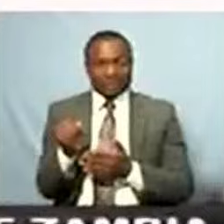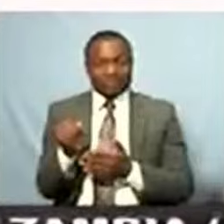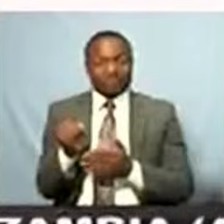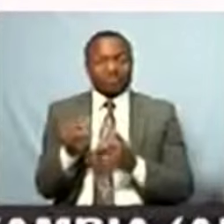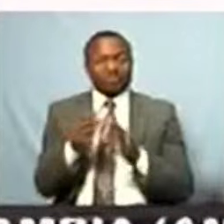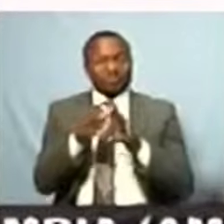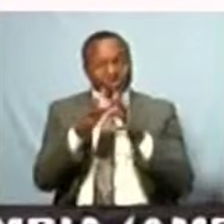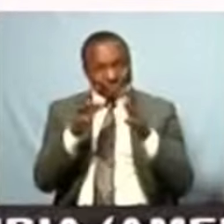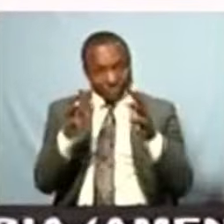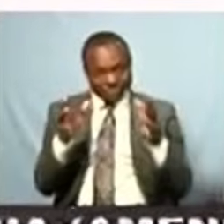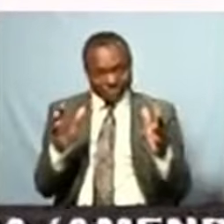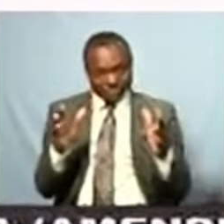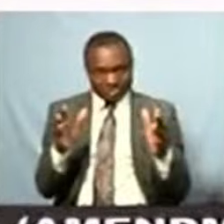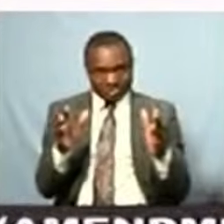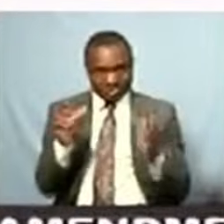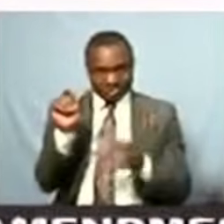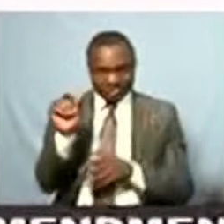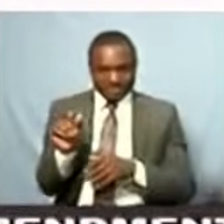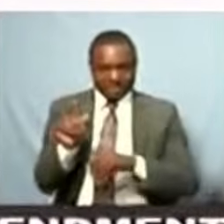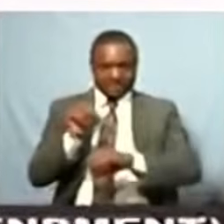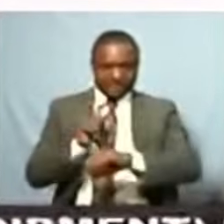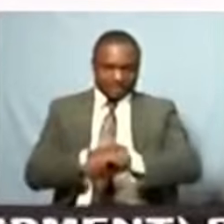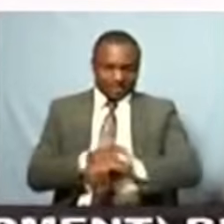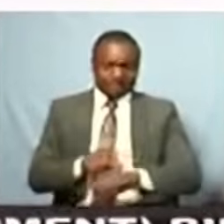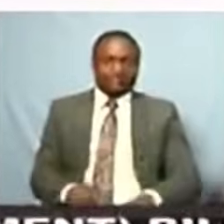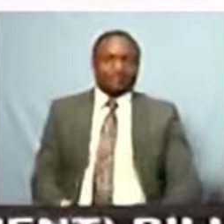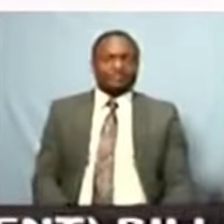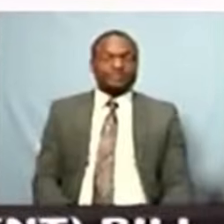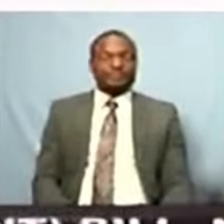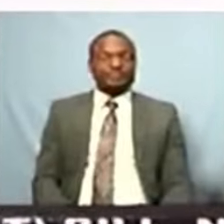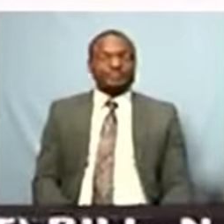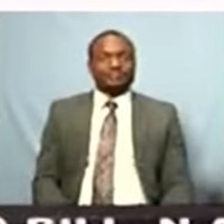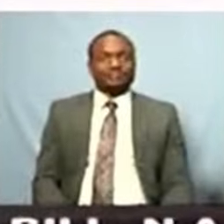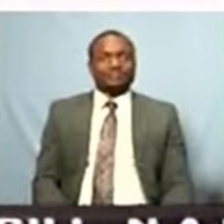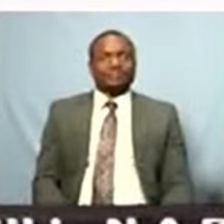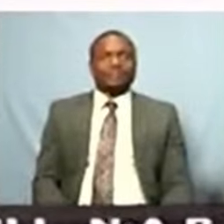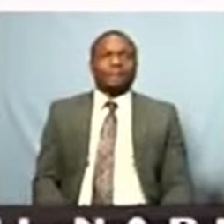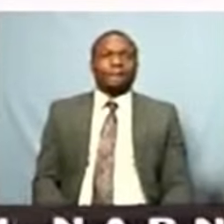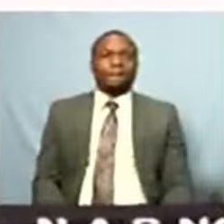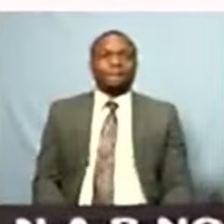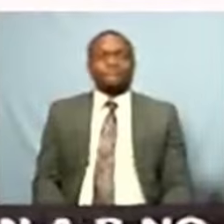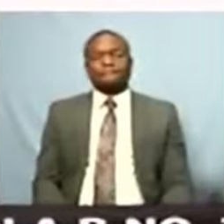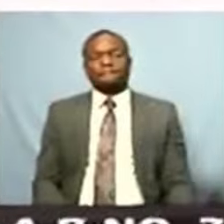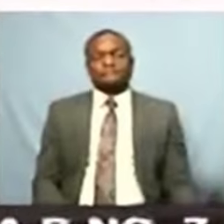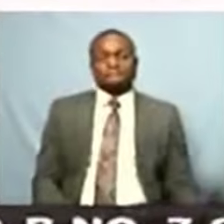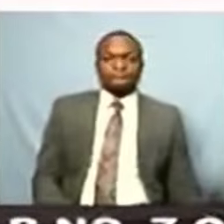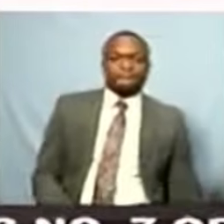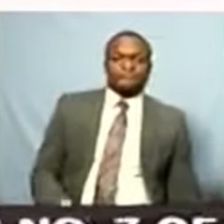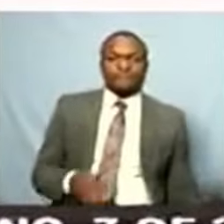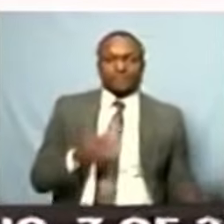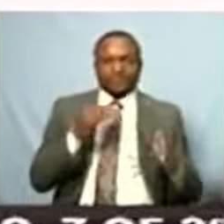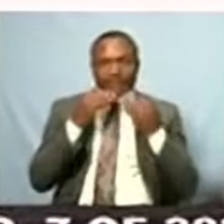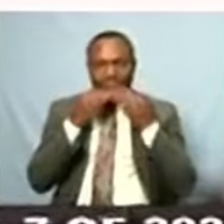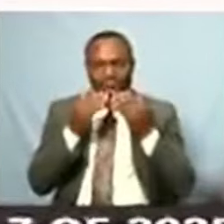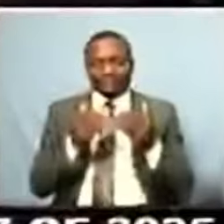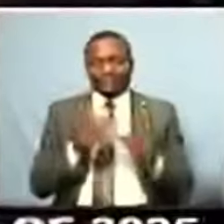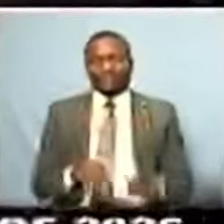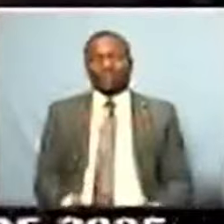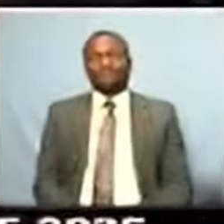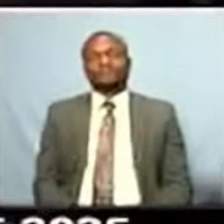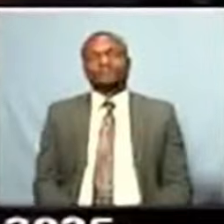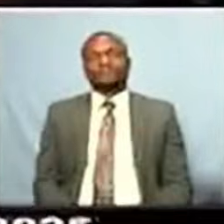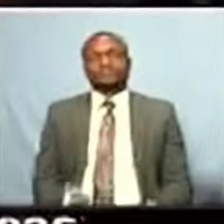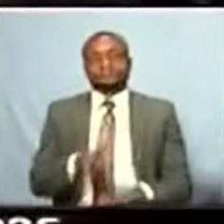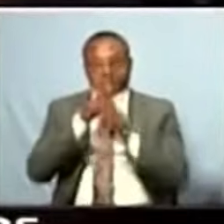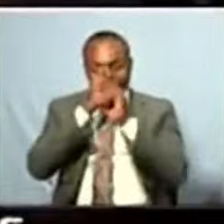prominent at each and every time that comes. Thank you.